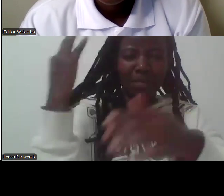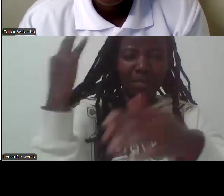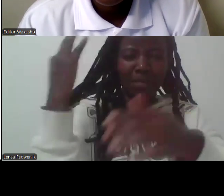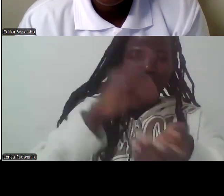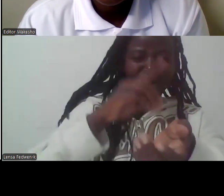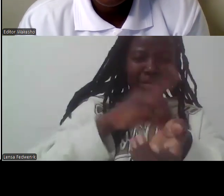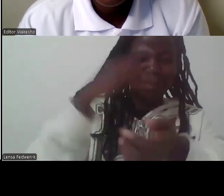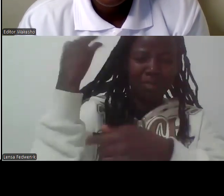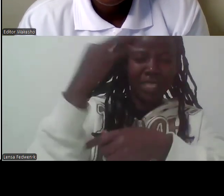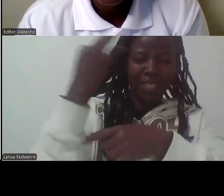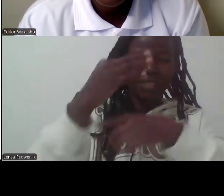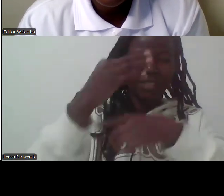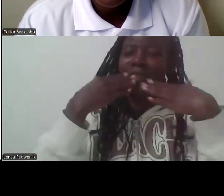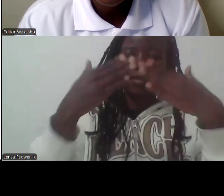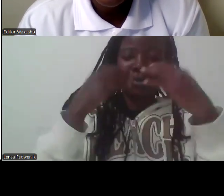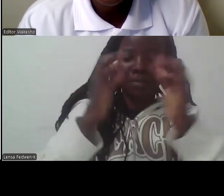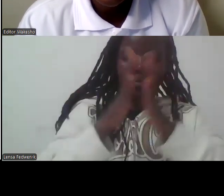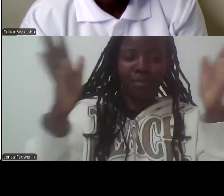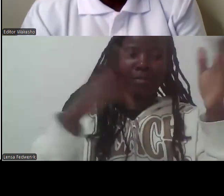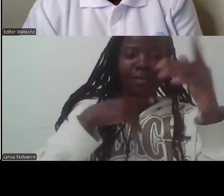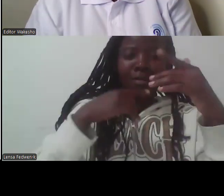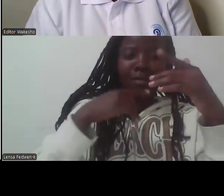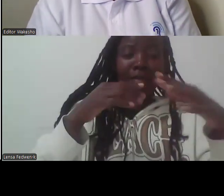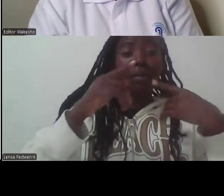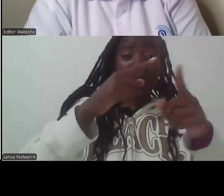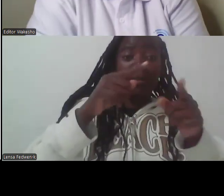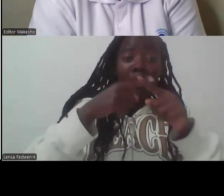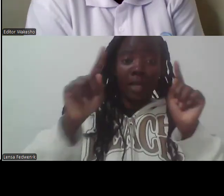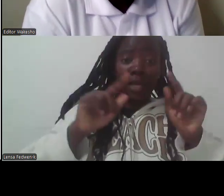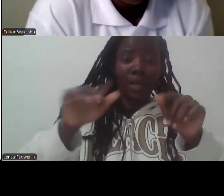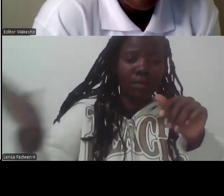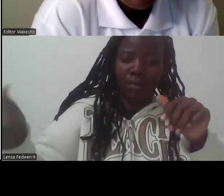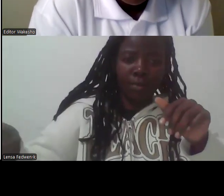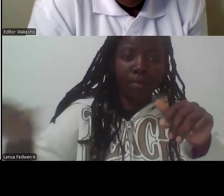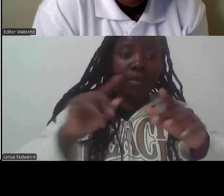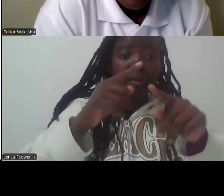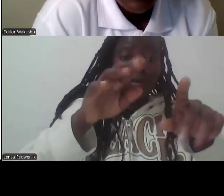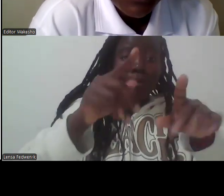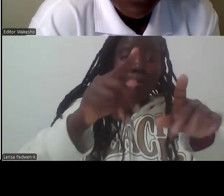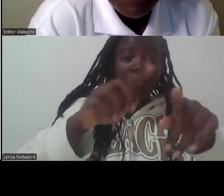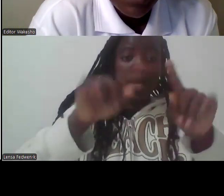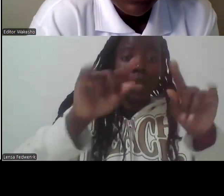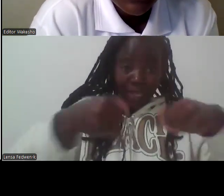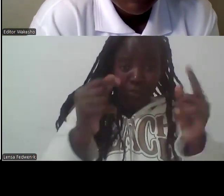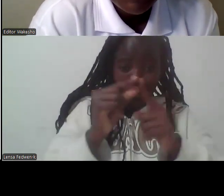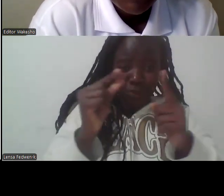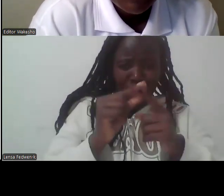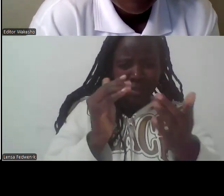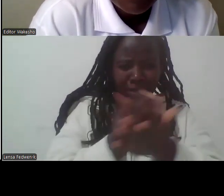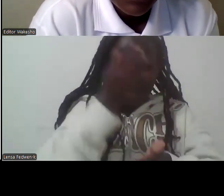Oops. Editor, you are mute. Yes, I have now I'm back. So first, thank you so